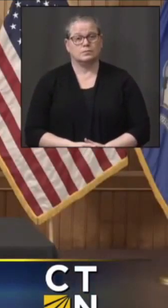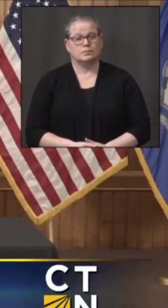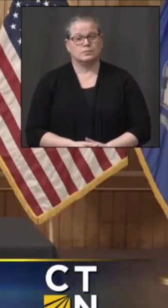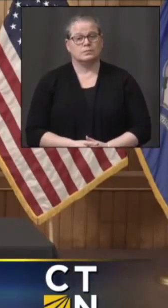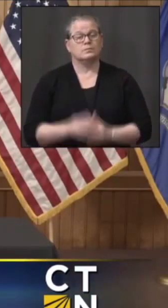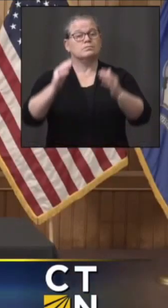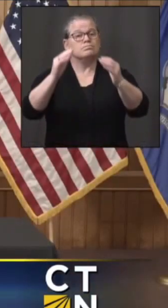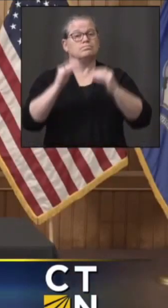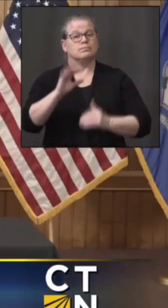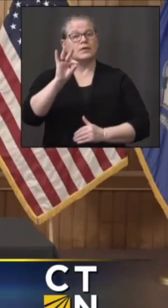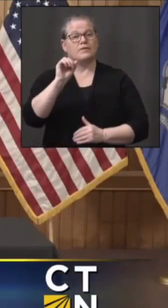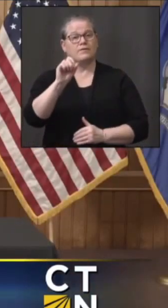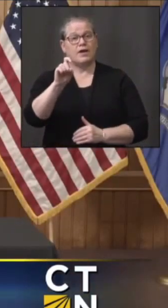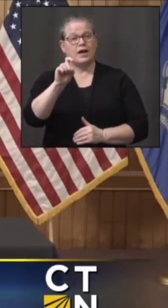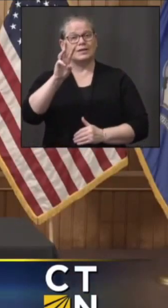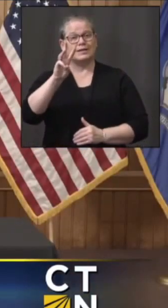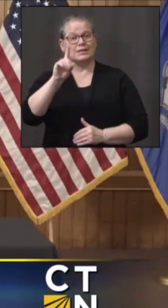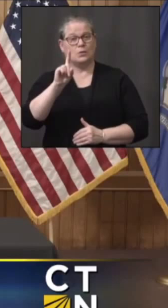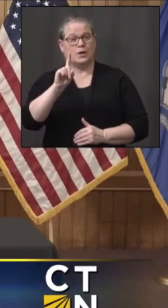Fox 61.